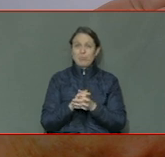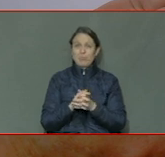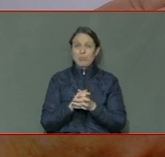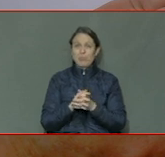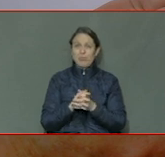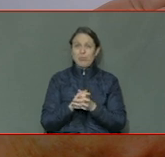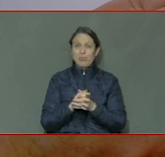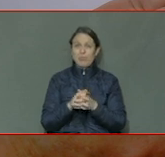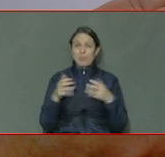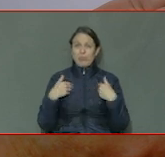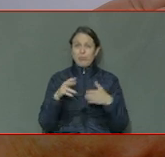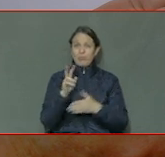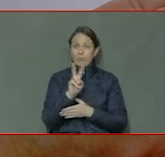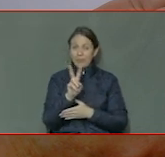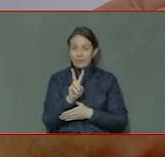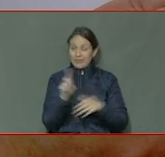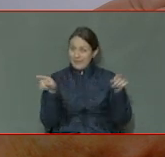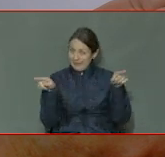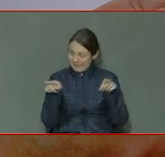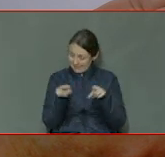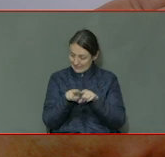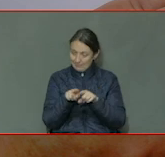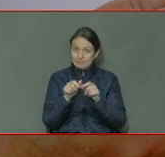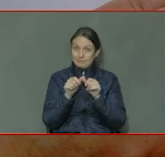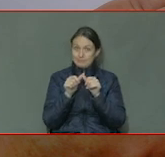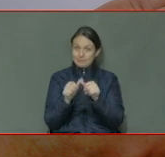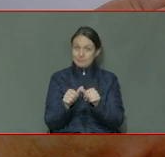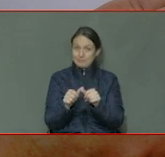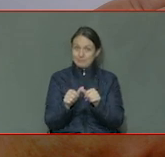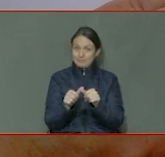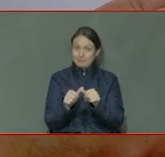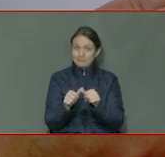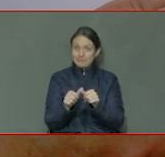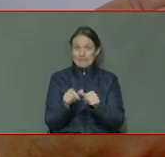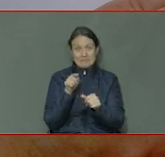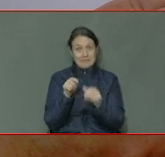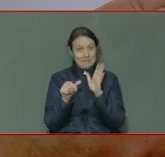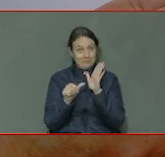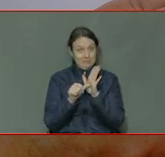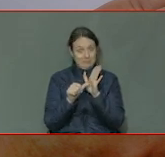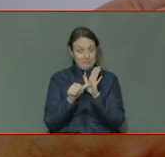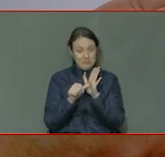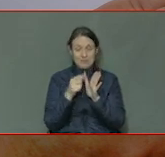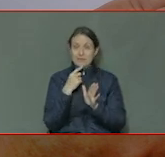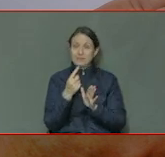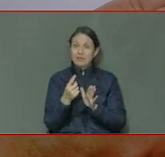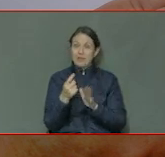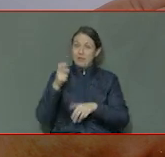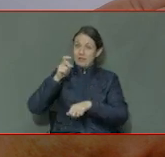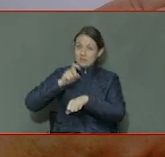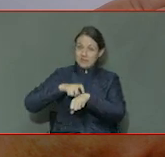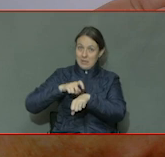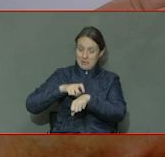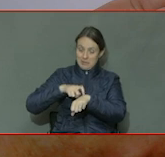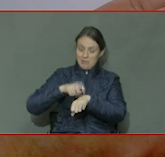The initial velocity stays the same. And the other thing that's important is the time